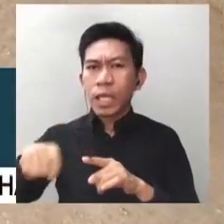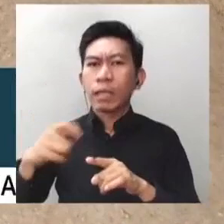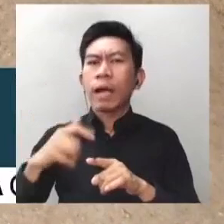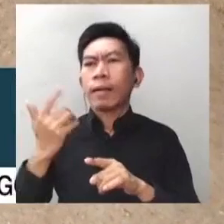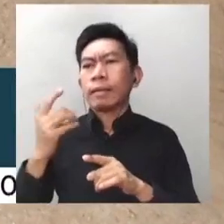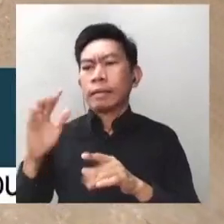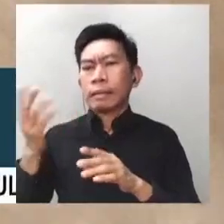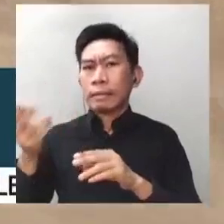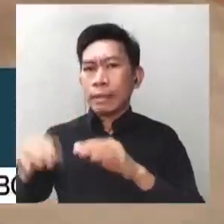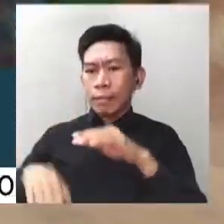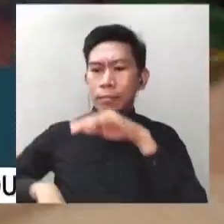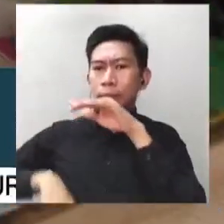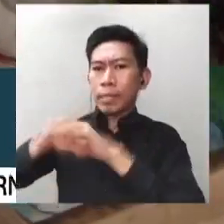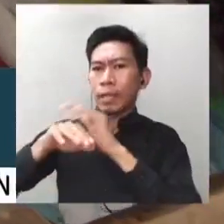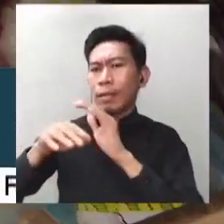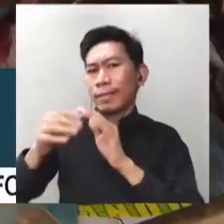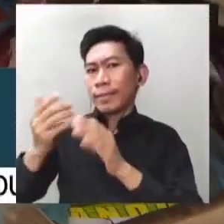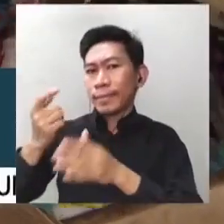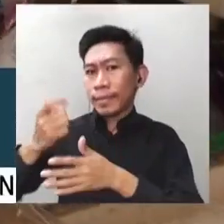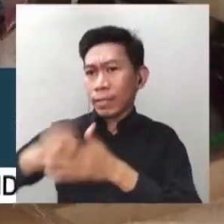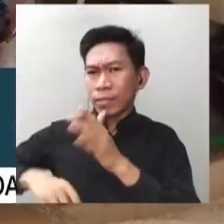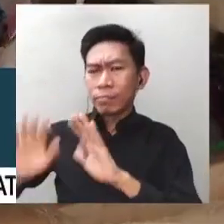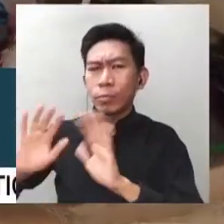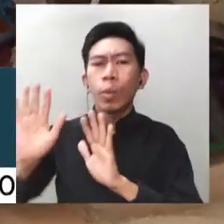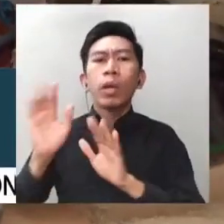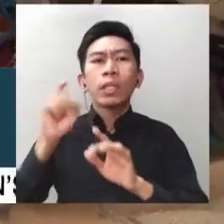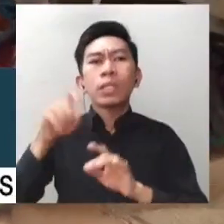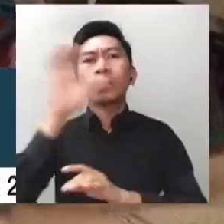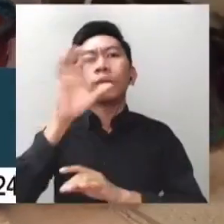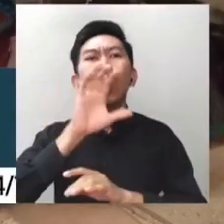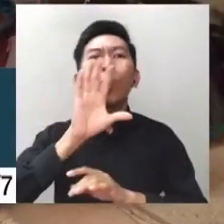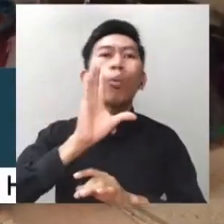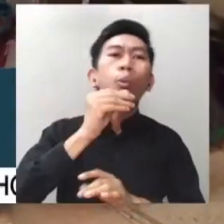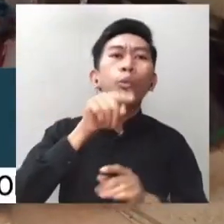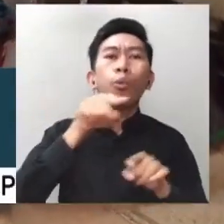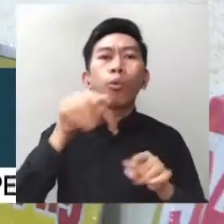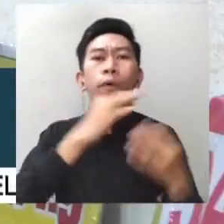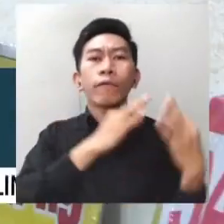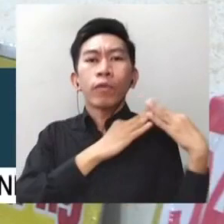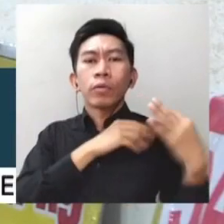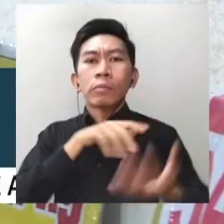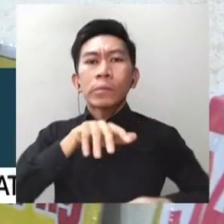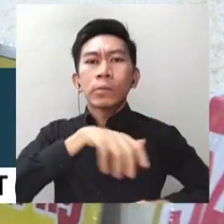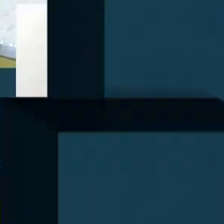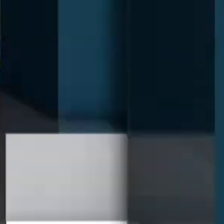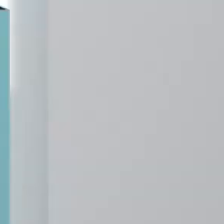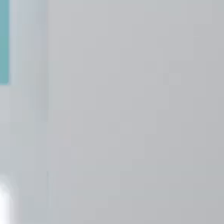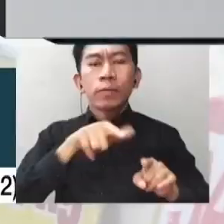Habito also expressing disappointment on the leadership of President Marcos in the Agriculture Department.